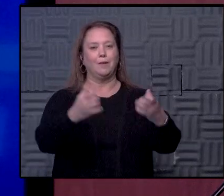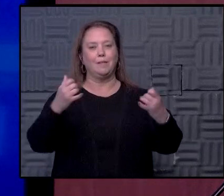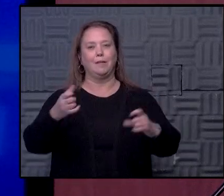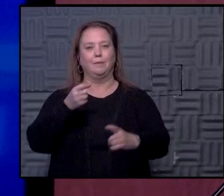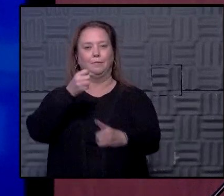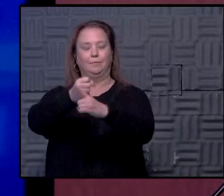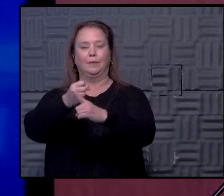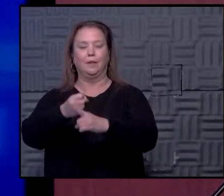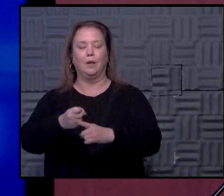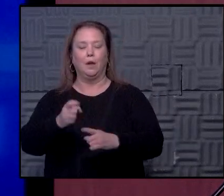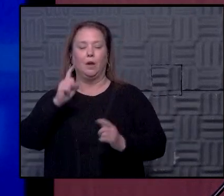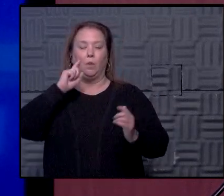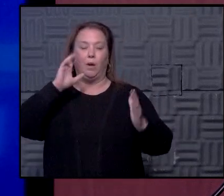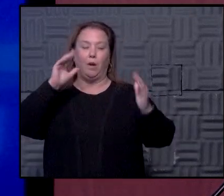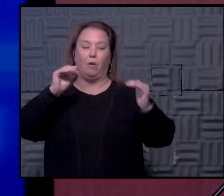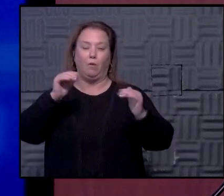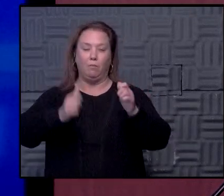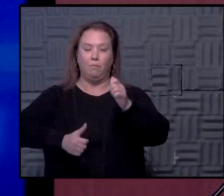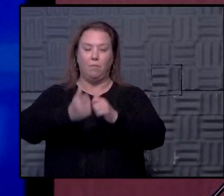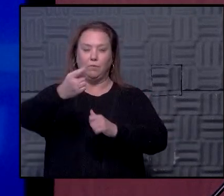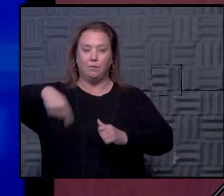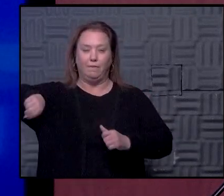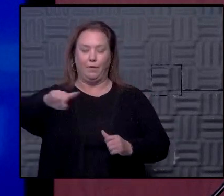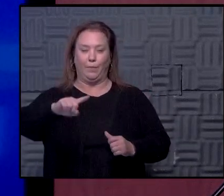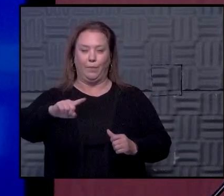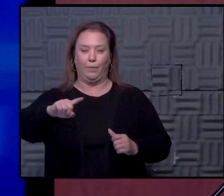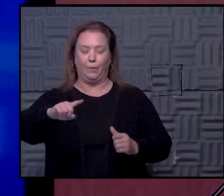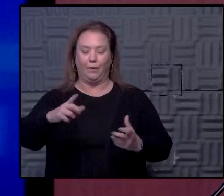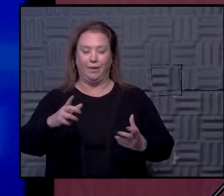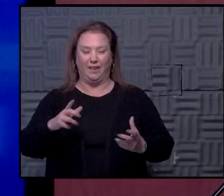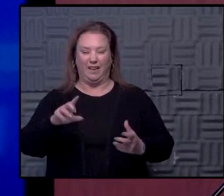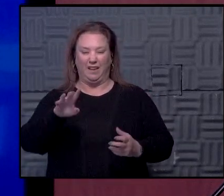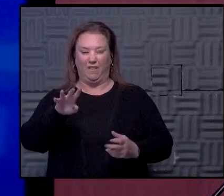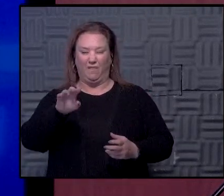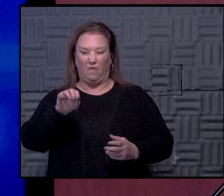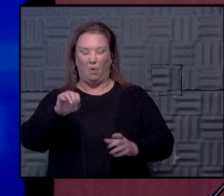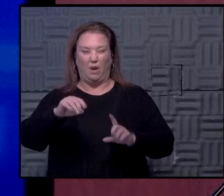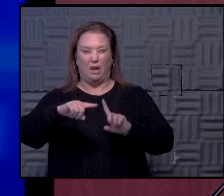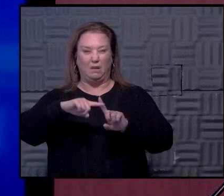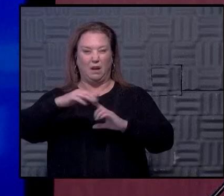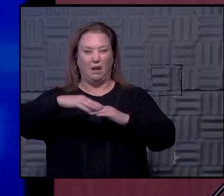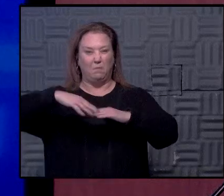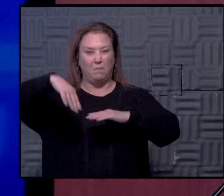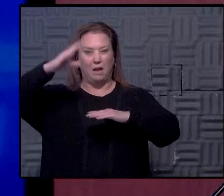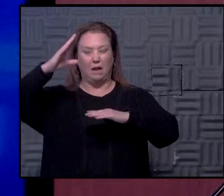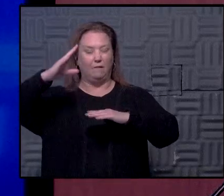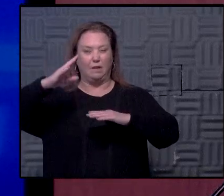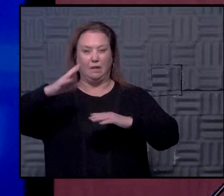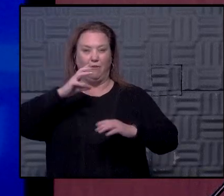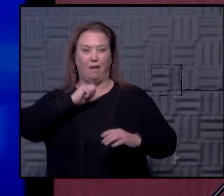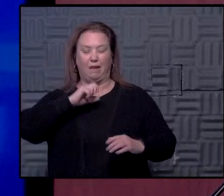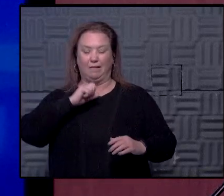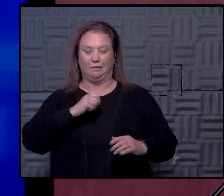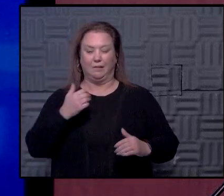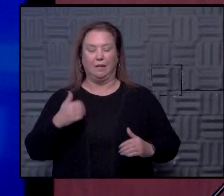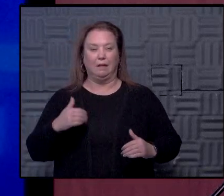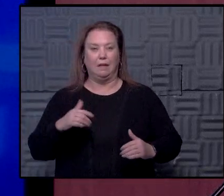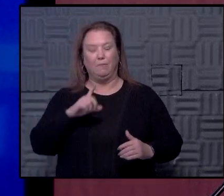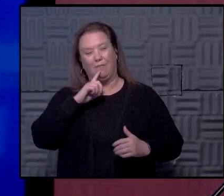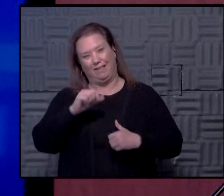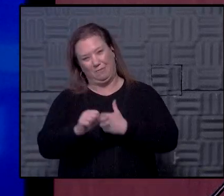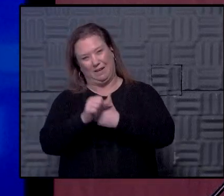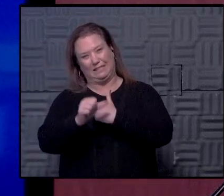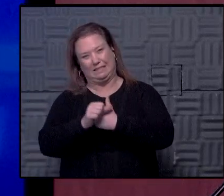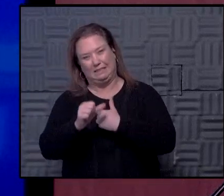were conservative, but man, 40 plus people, and you're over my age, I don't know. I think that's a lot of